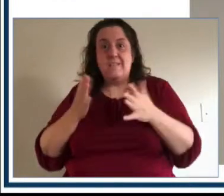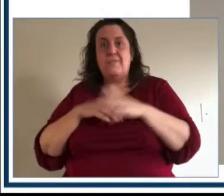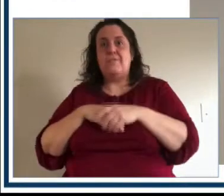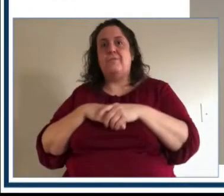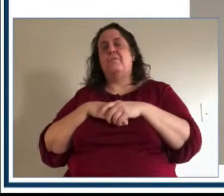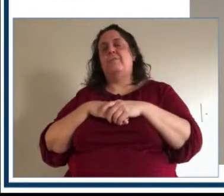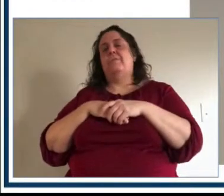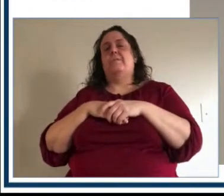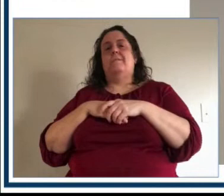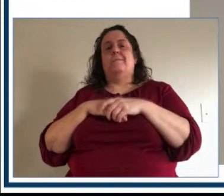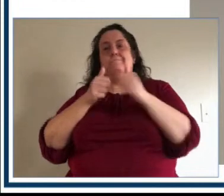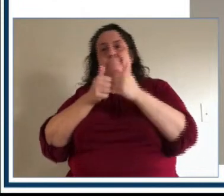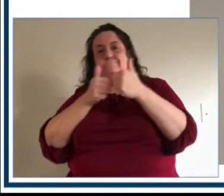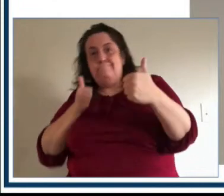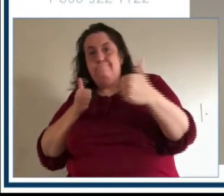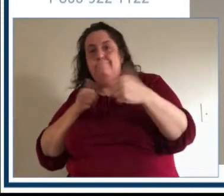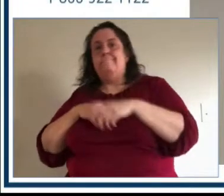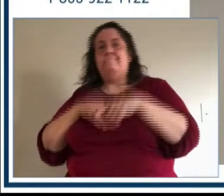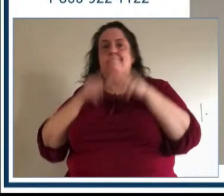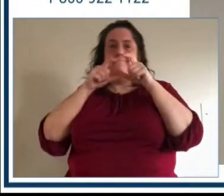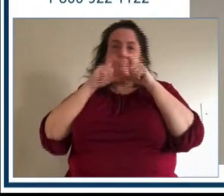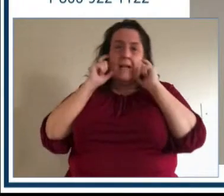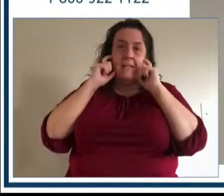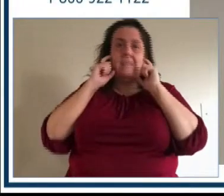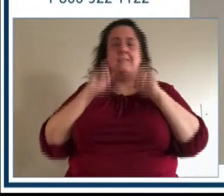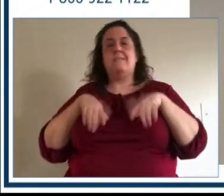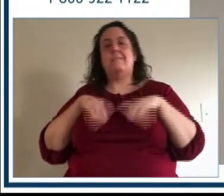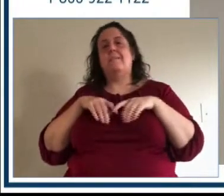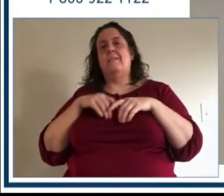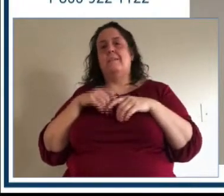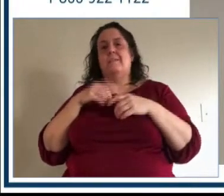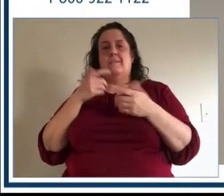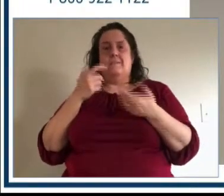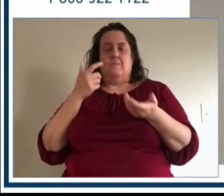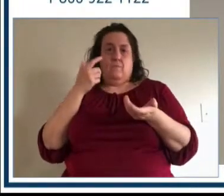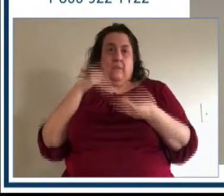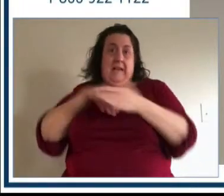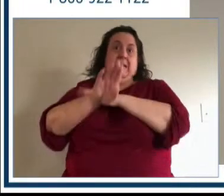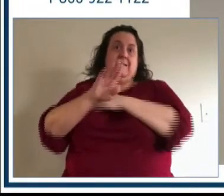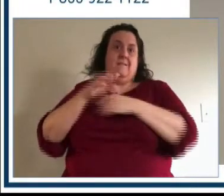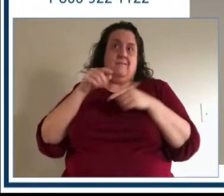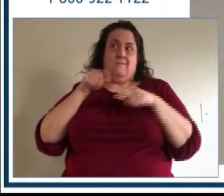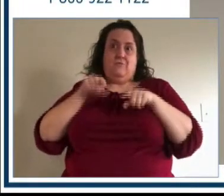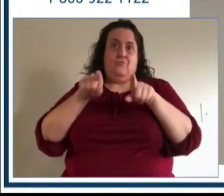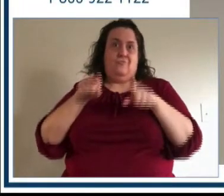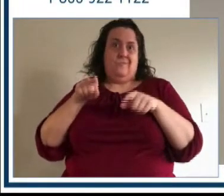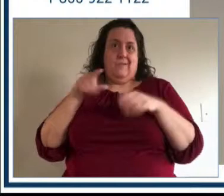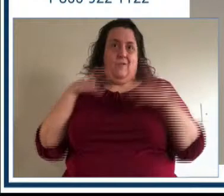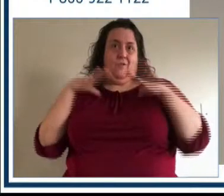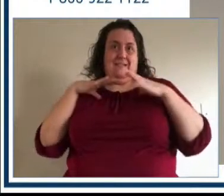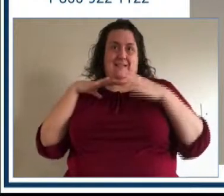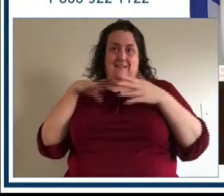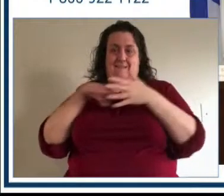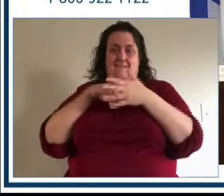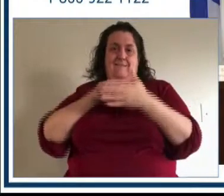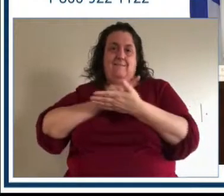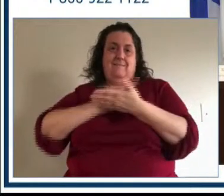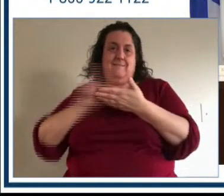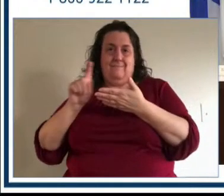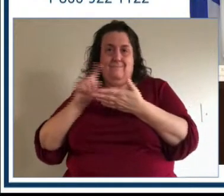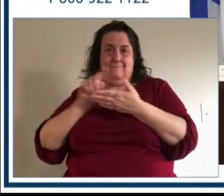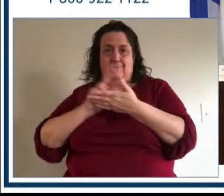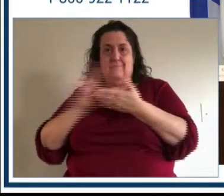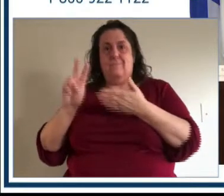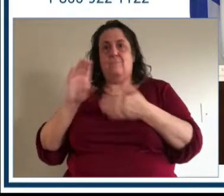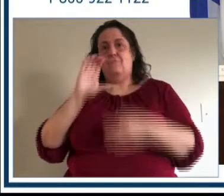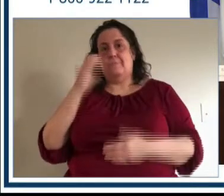and extra measures around visitors into facilities over the holiday period. Okay, next we'll go to Ken Kingston